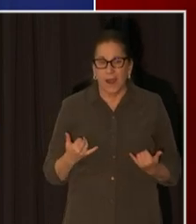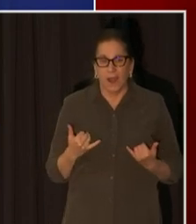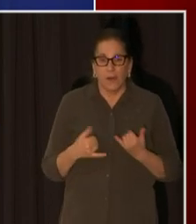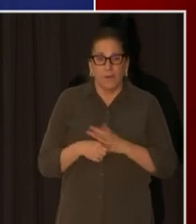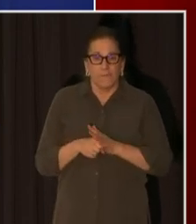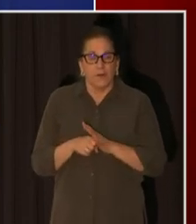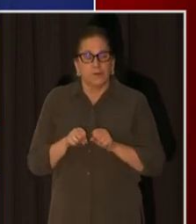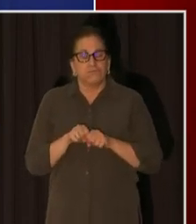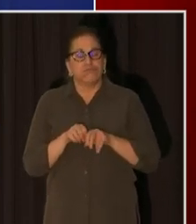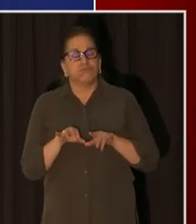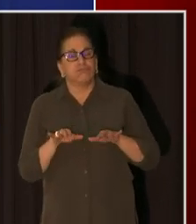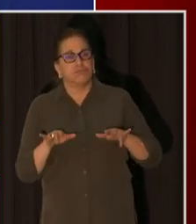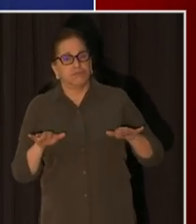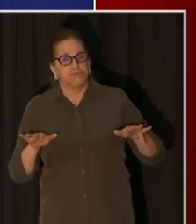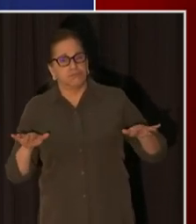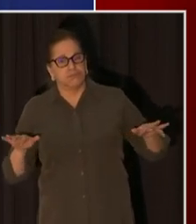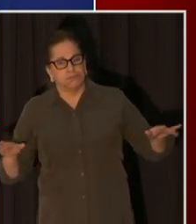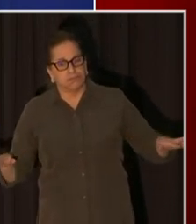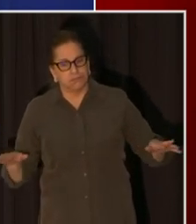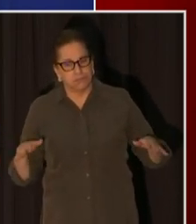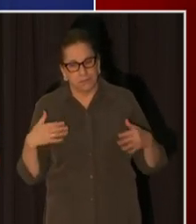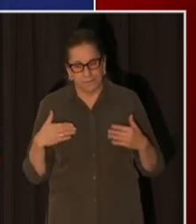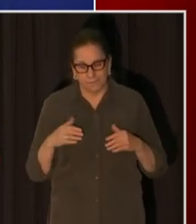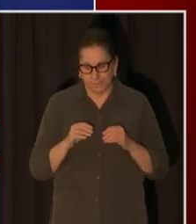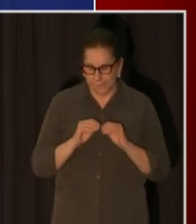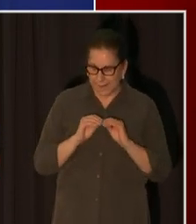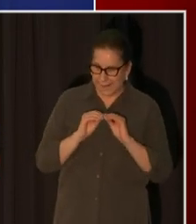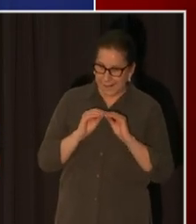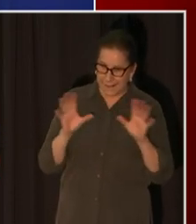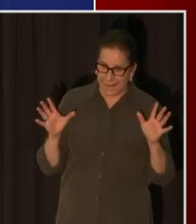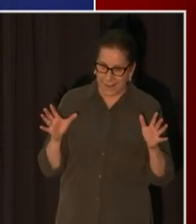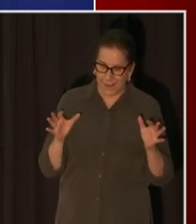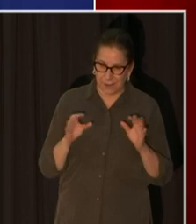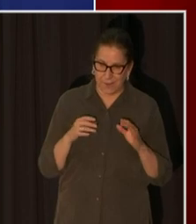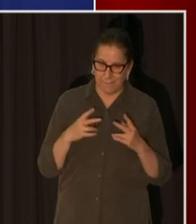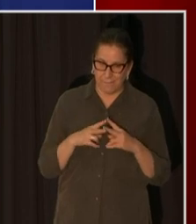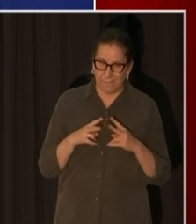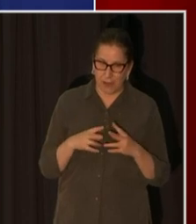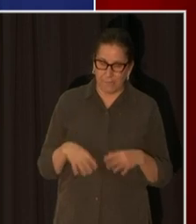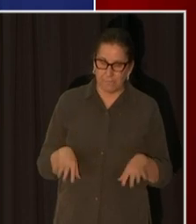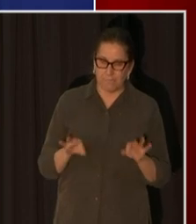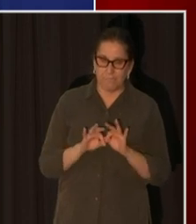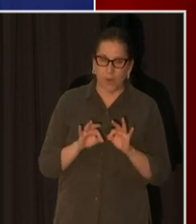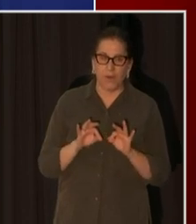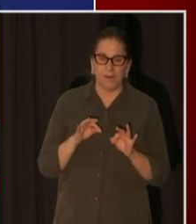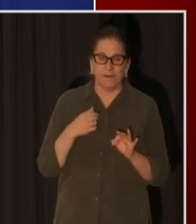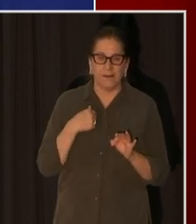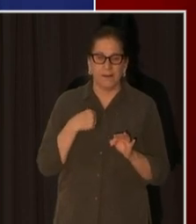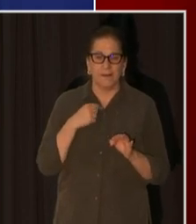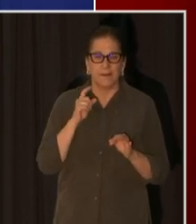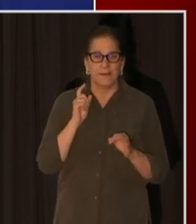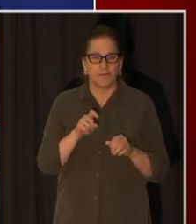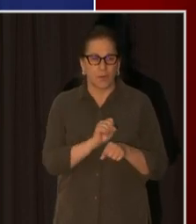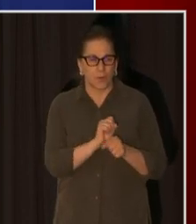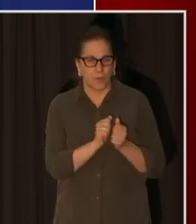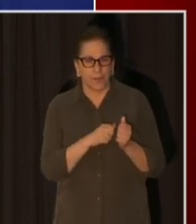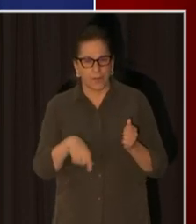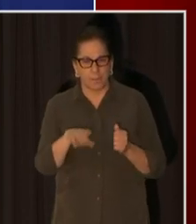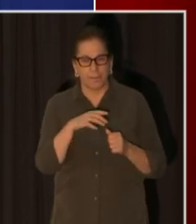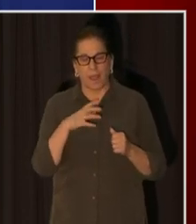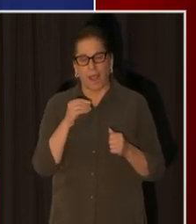and education and economics. And so alongside our office, we work with our Commission on African